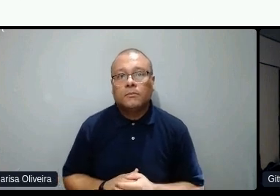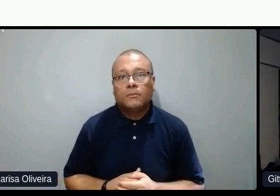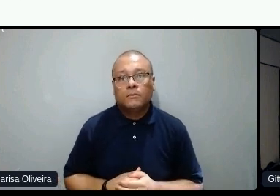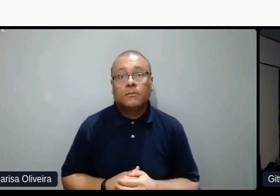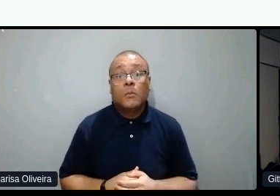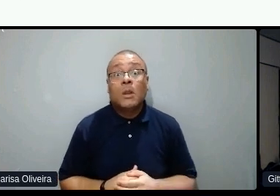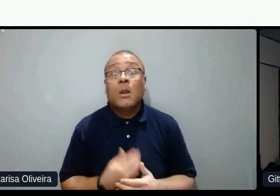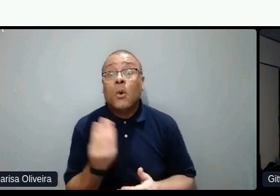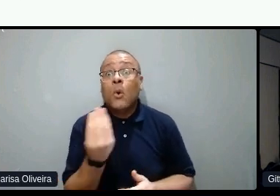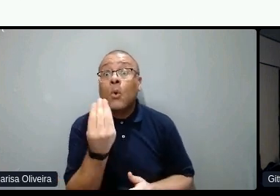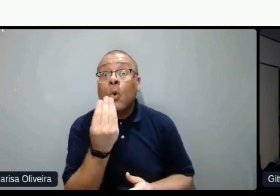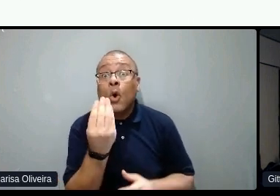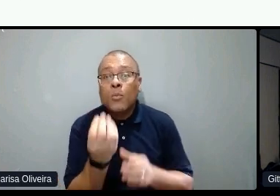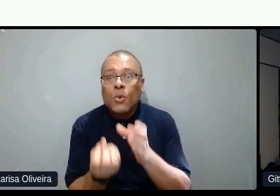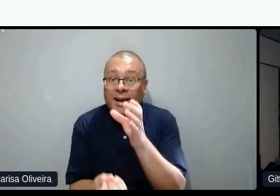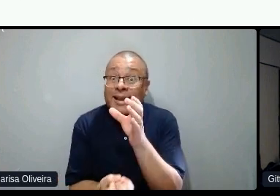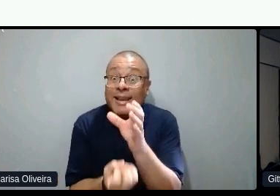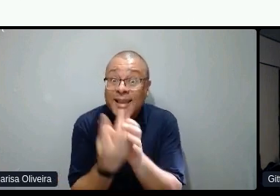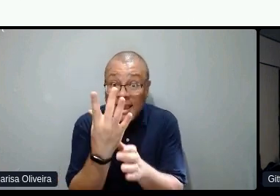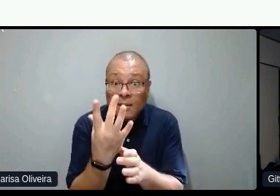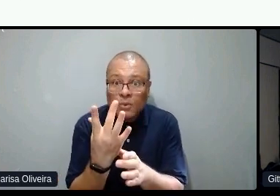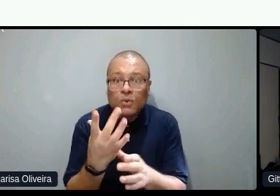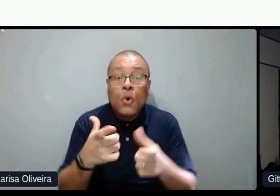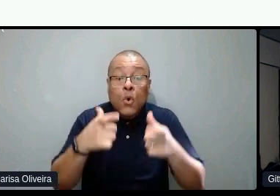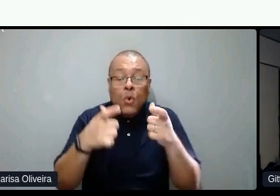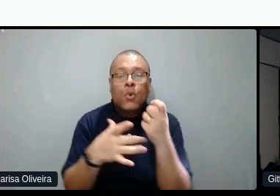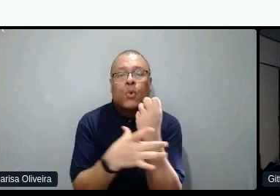So, how can we actually create this safety?